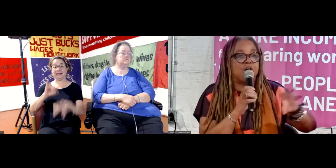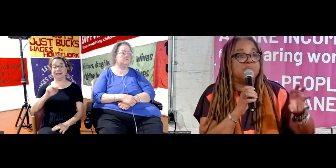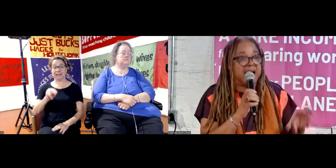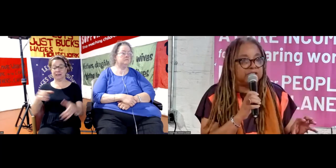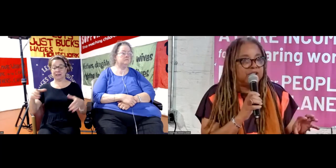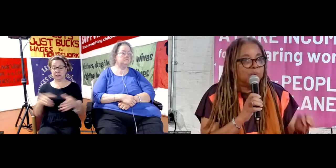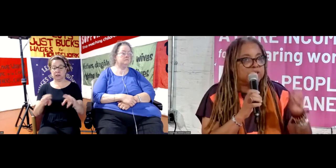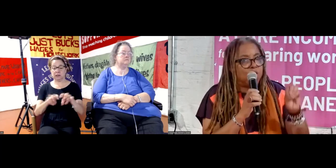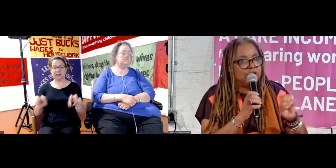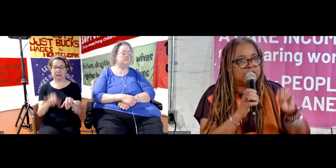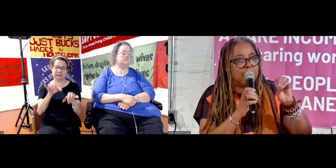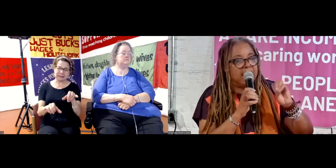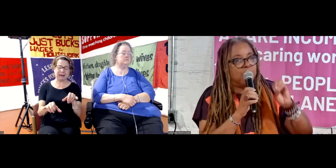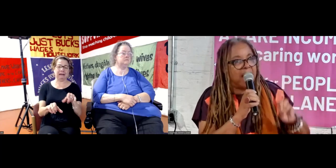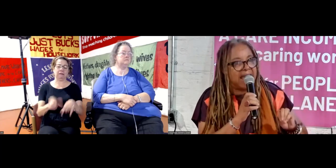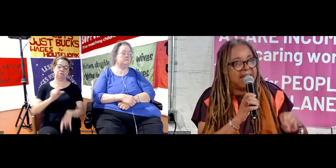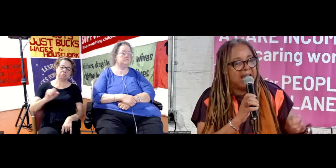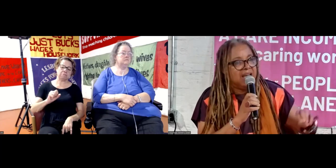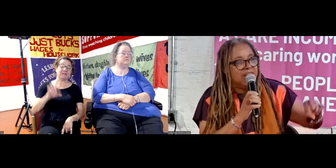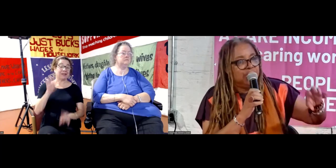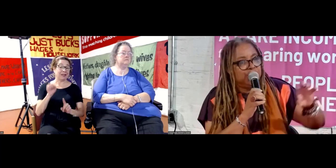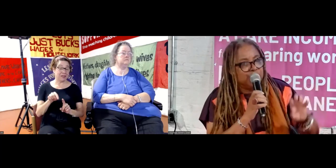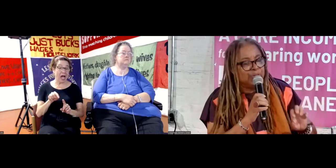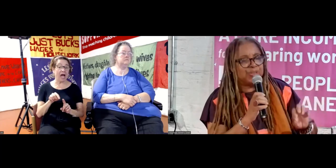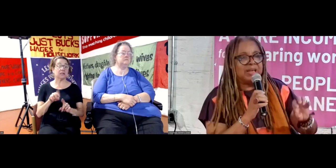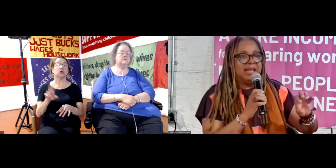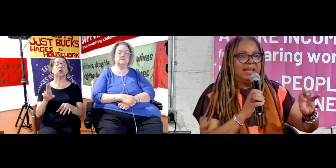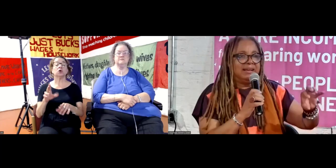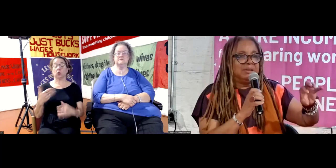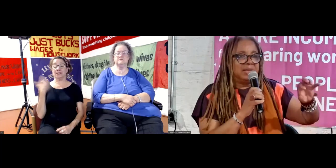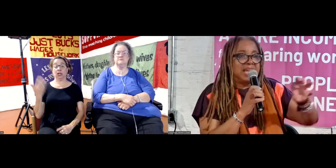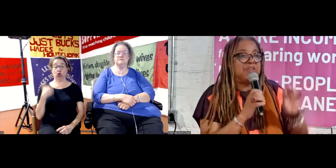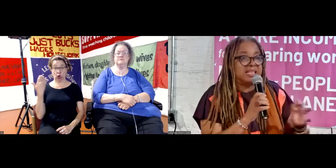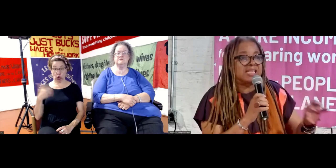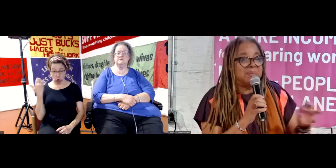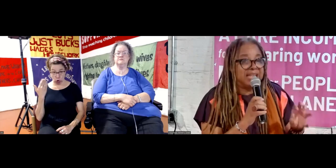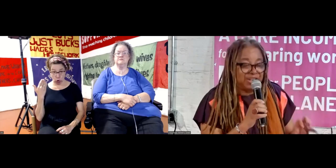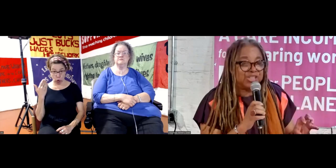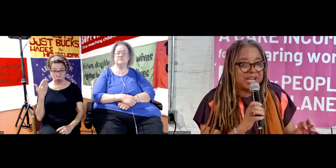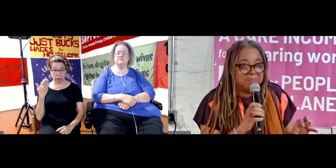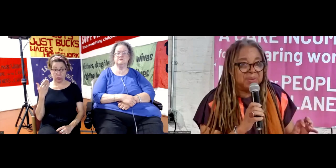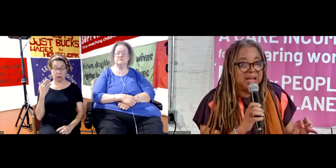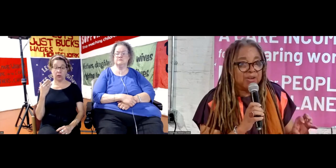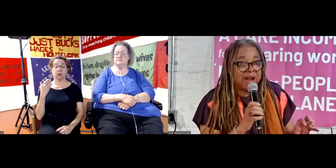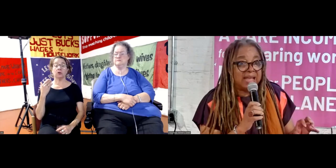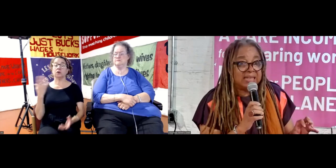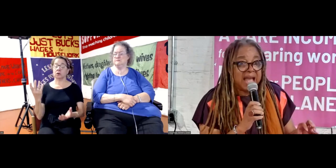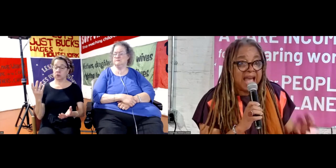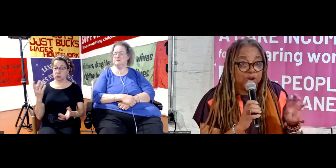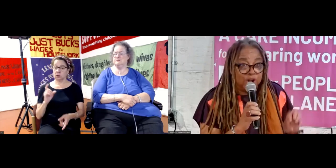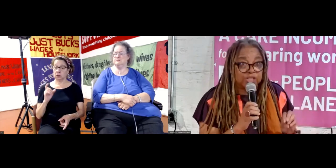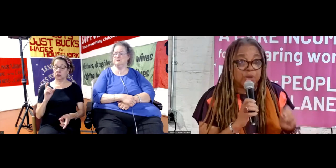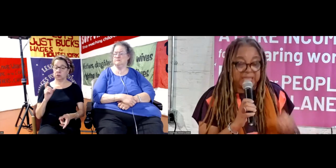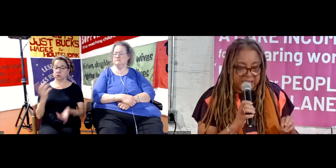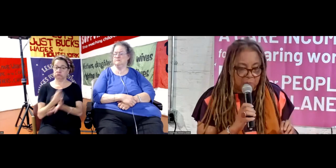to so much, was also in a way youth giving some leadership, right?